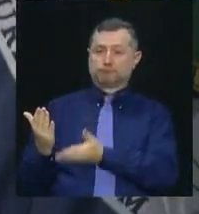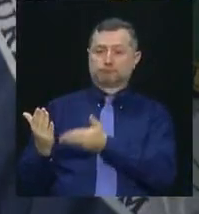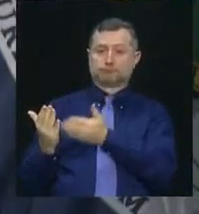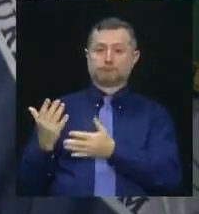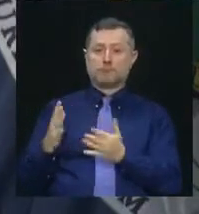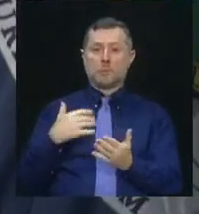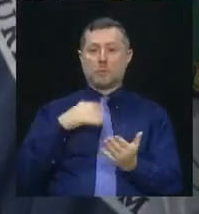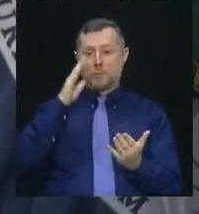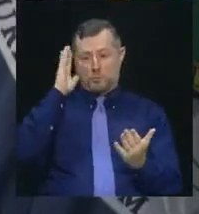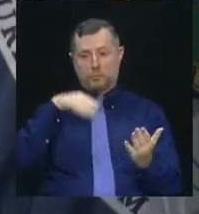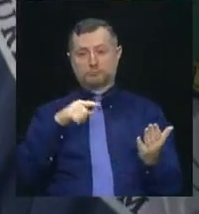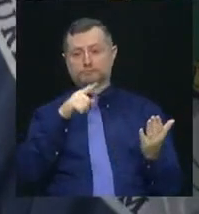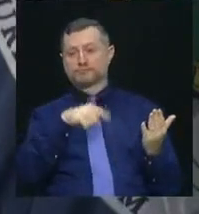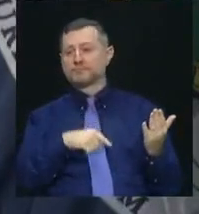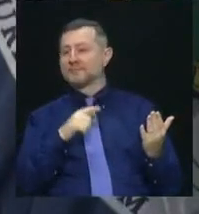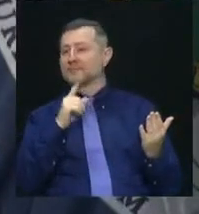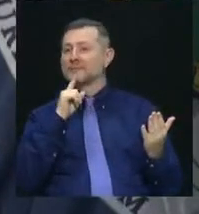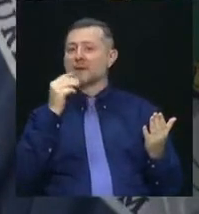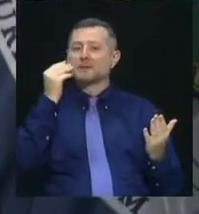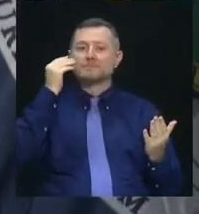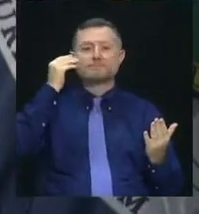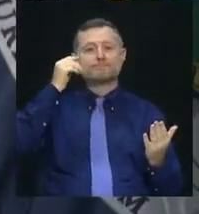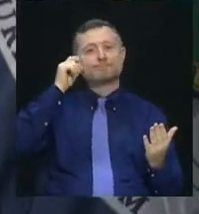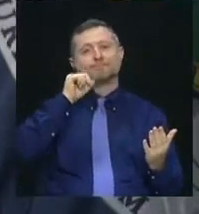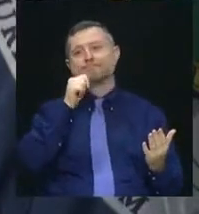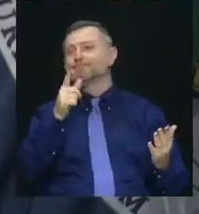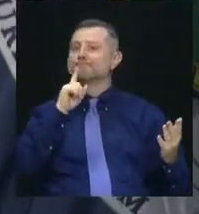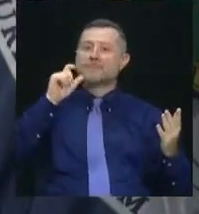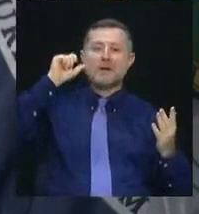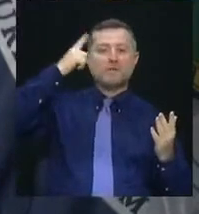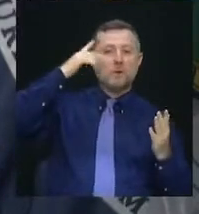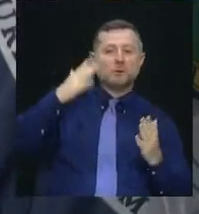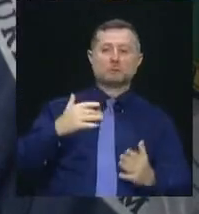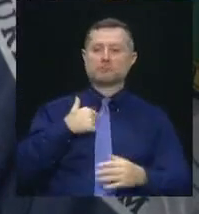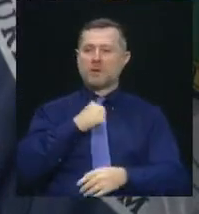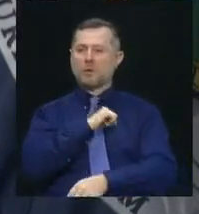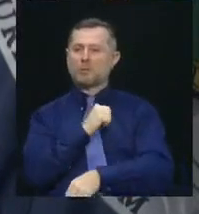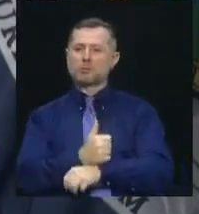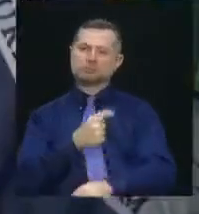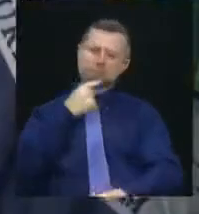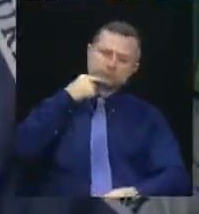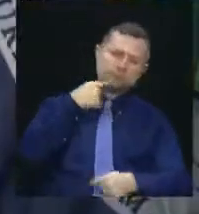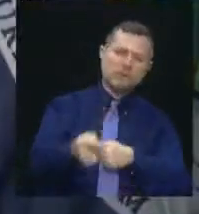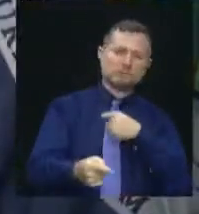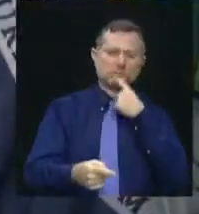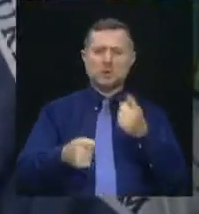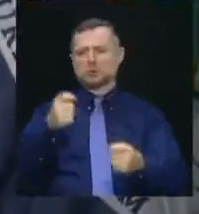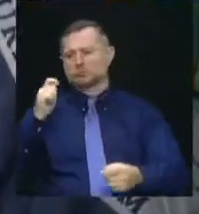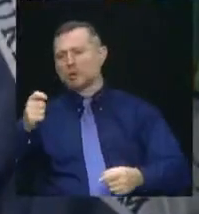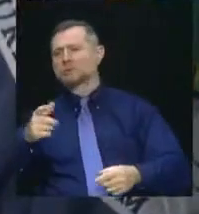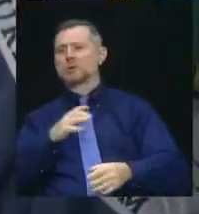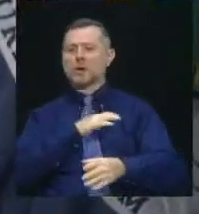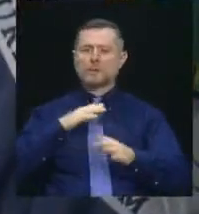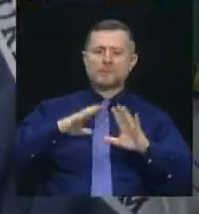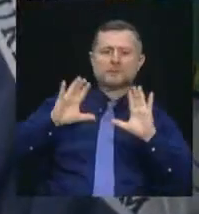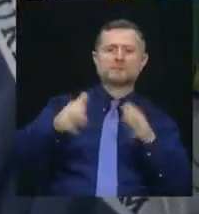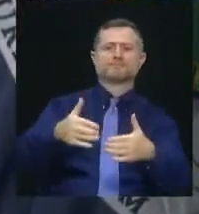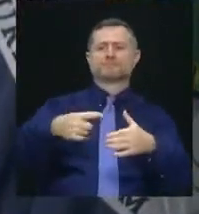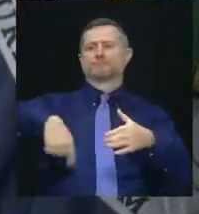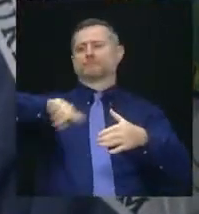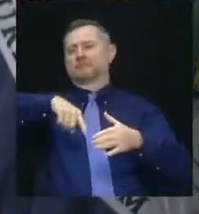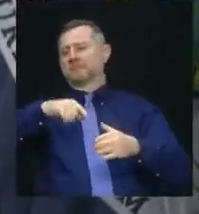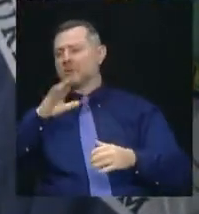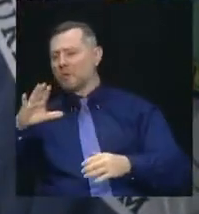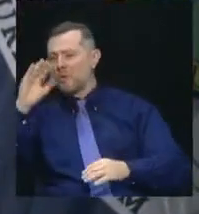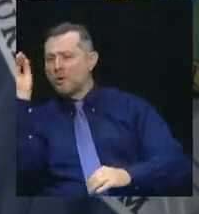the New York State governor to dictate to the New York State Assembly or to the Judiciary Committee on what actions they should take next with respect to anything, particularly